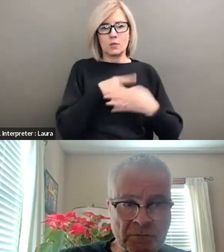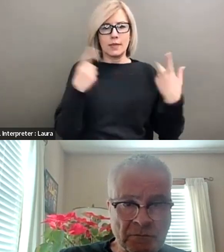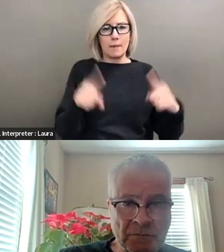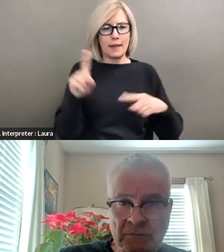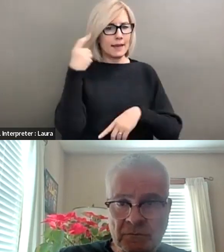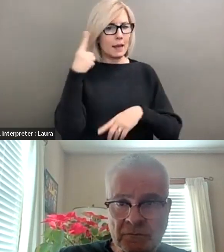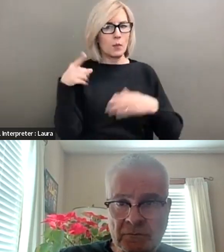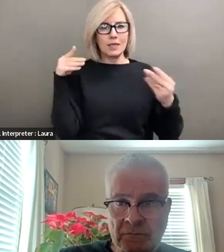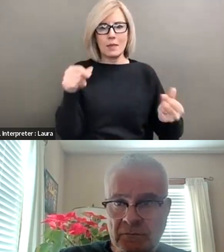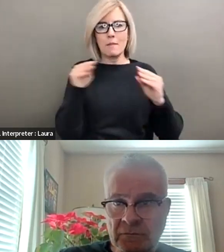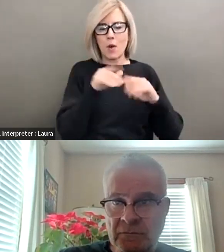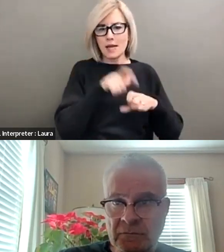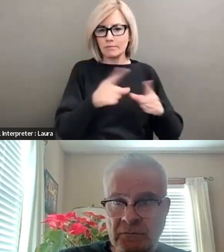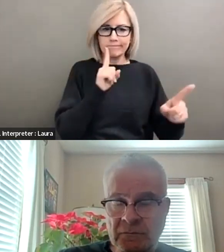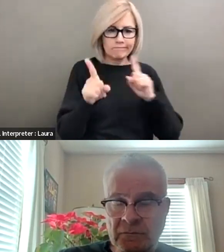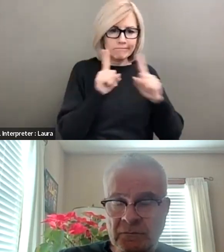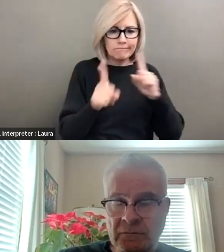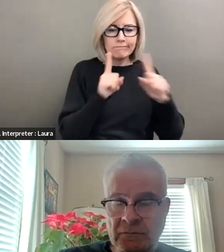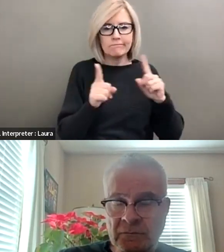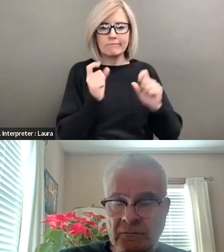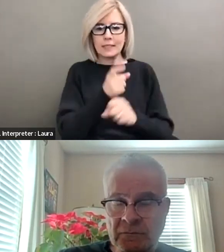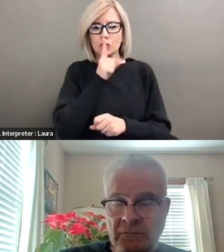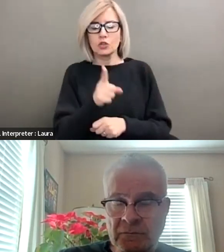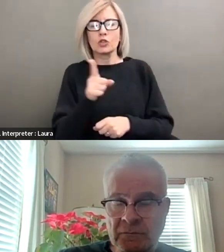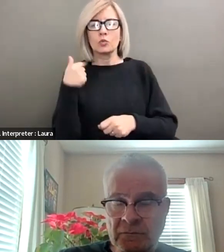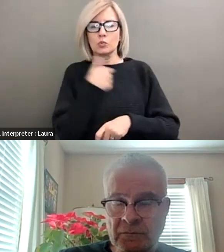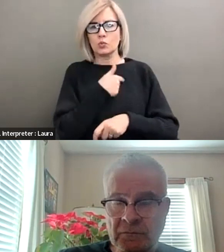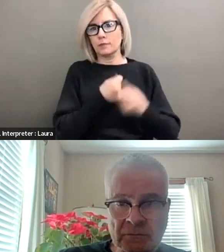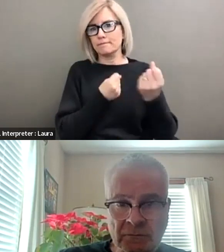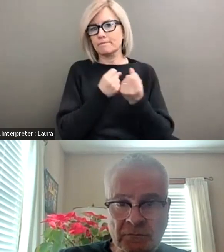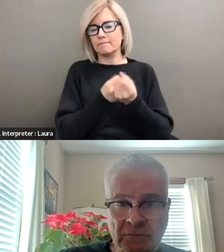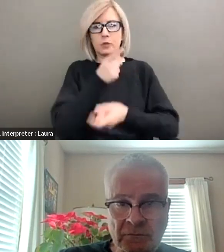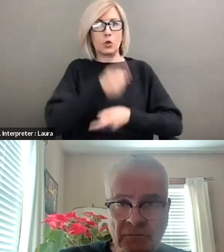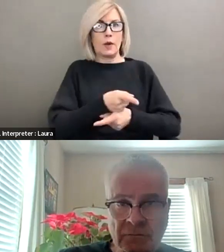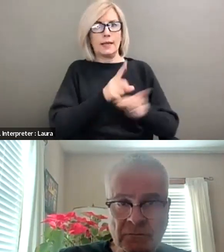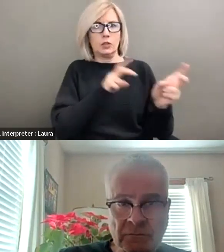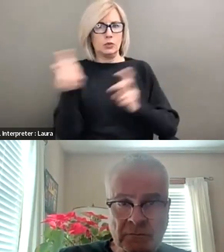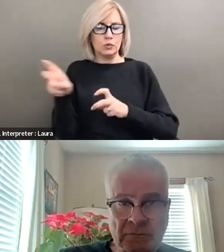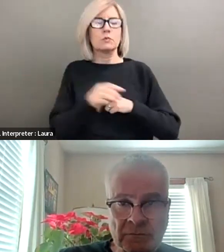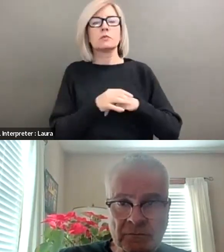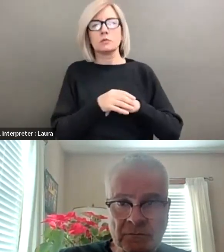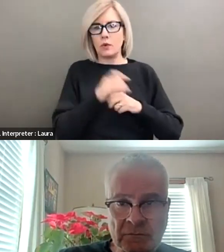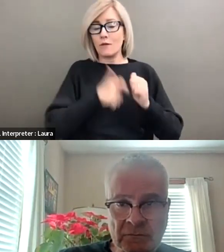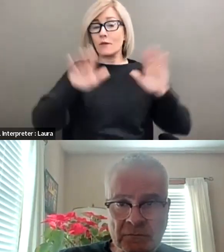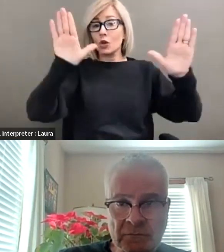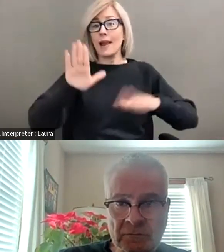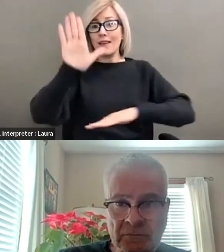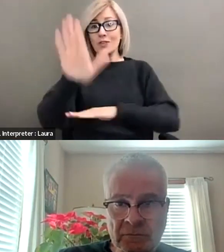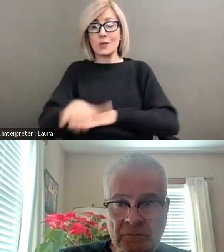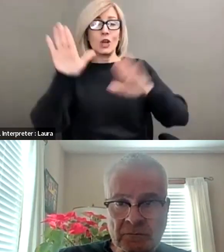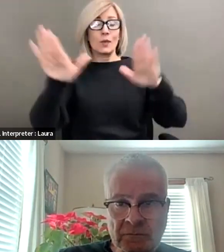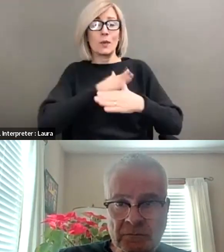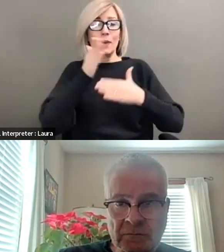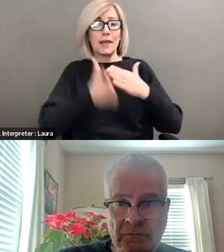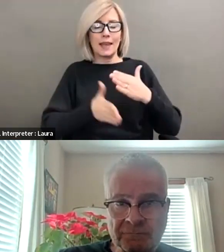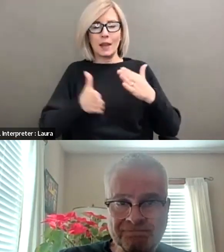more time in conversation to make sure that we're advocating for the correct things. So everybody have a great afternoon and a great